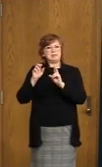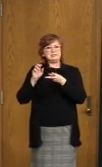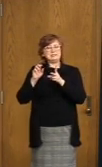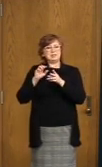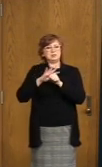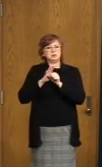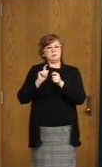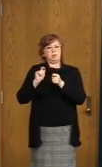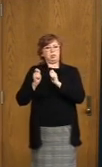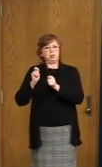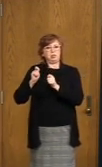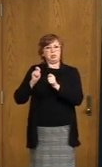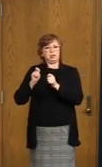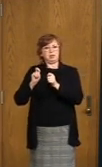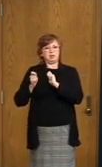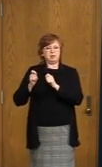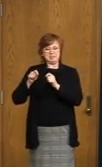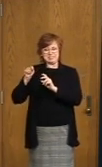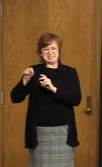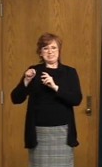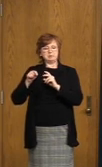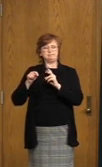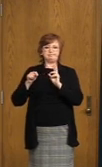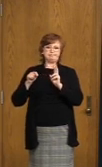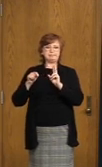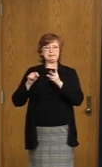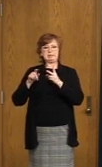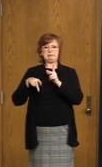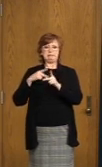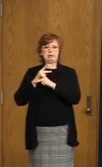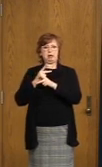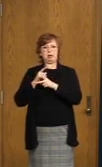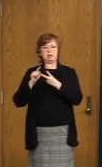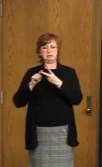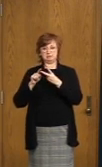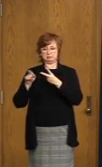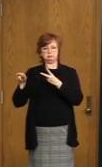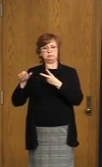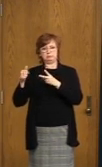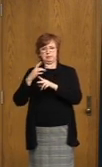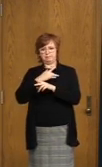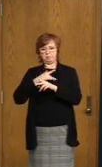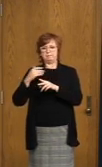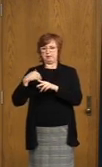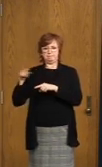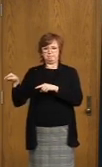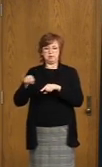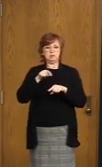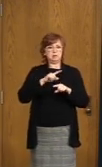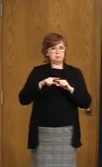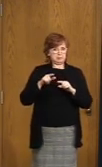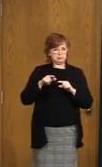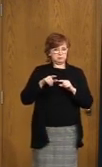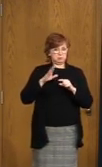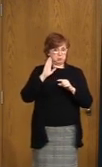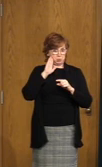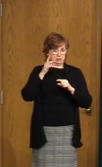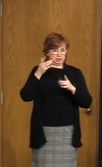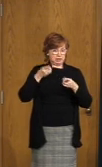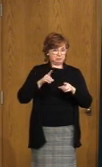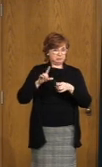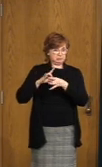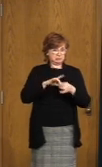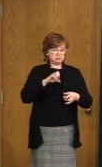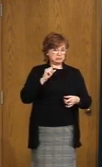in Saskatchewan, what would that cause you to do any more restrictions? Because I guess the word is that they're